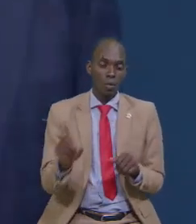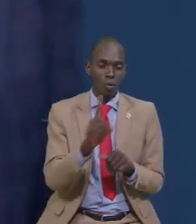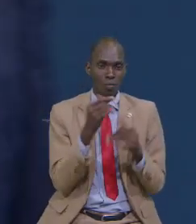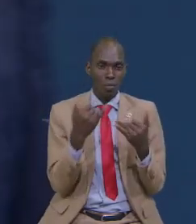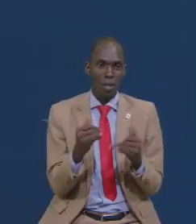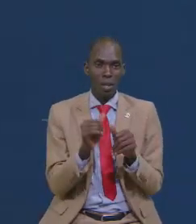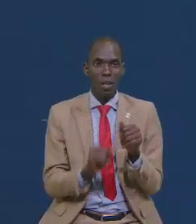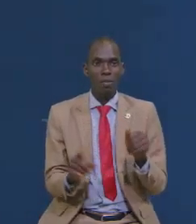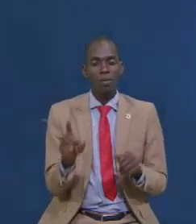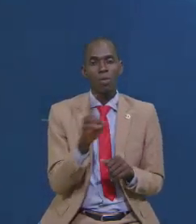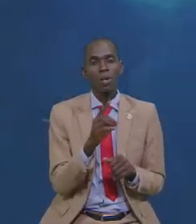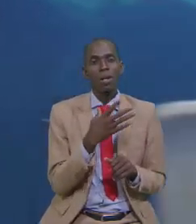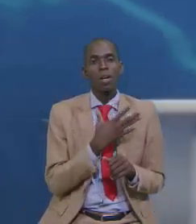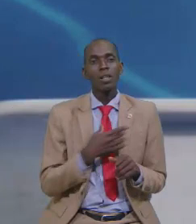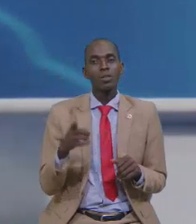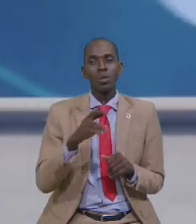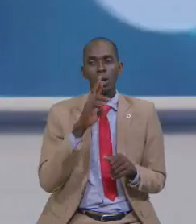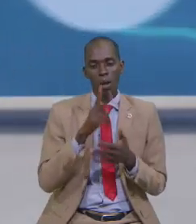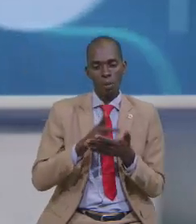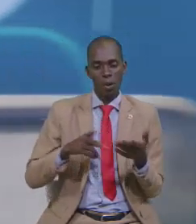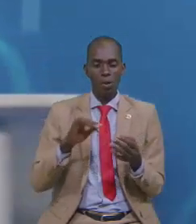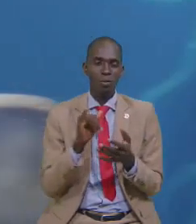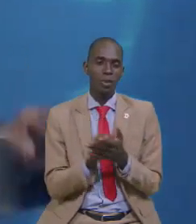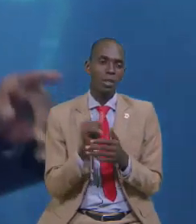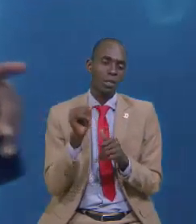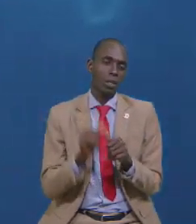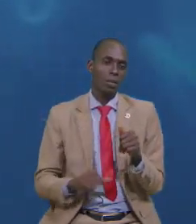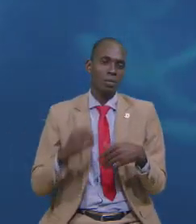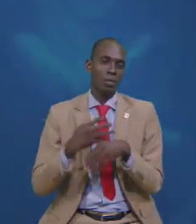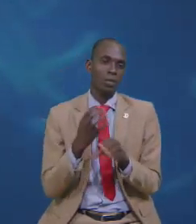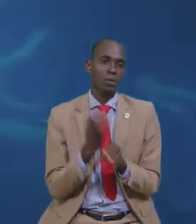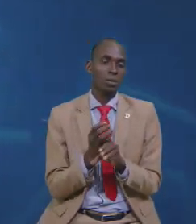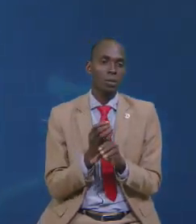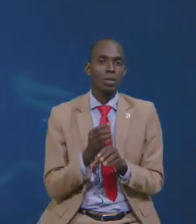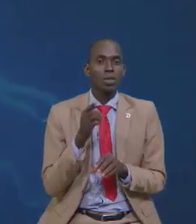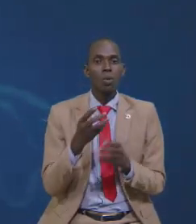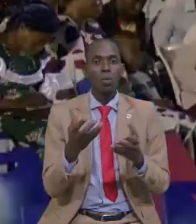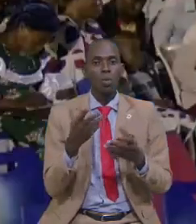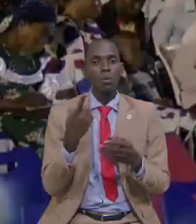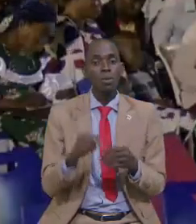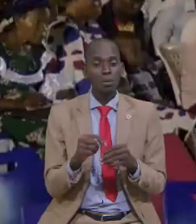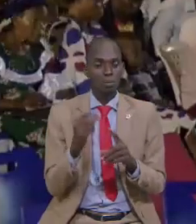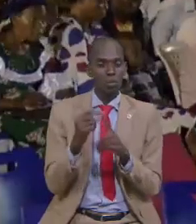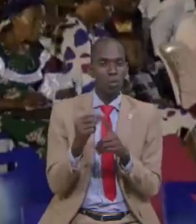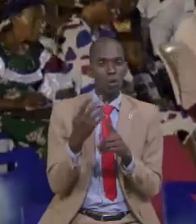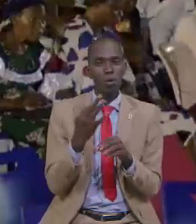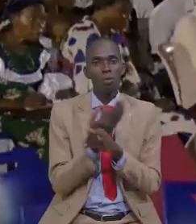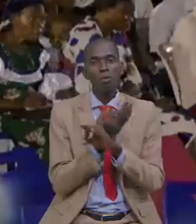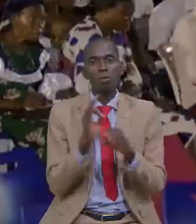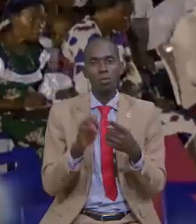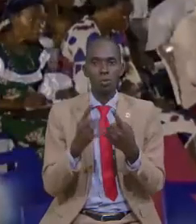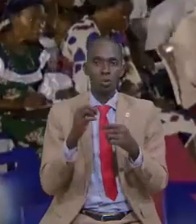every creature. And you are part of that every creature. He wants the message of freedom to come to you,